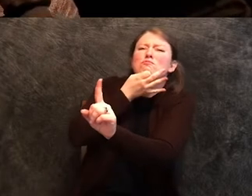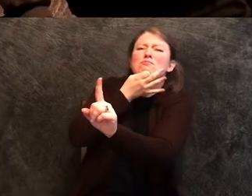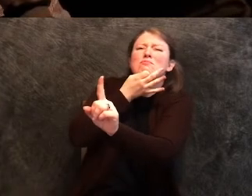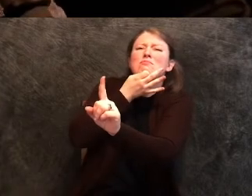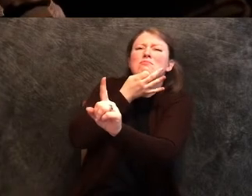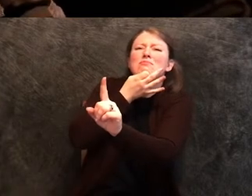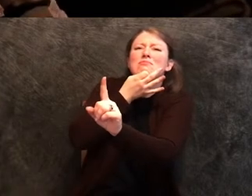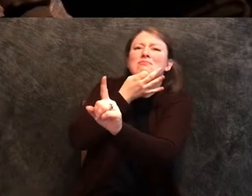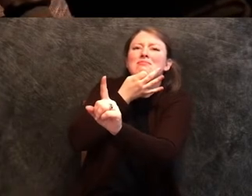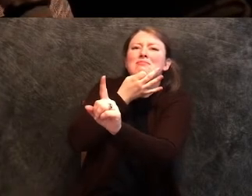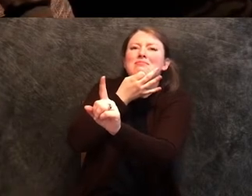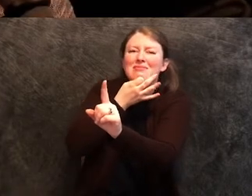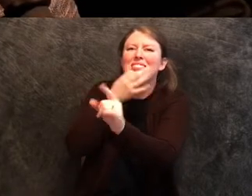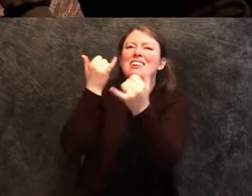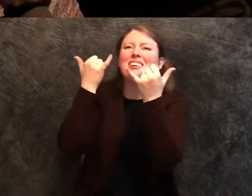other.